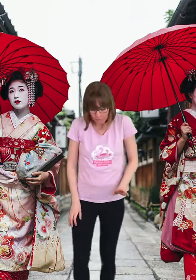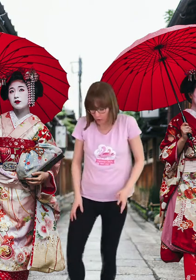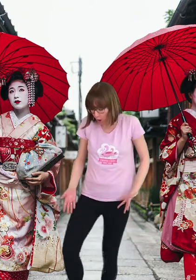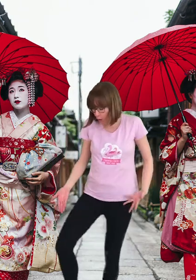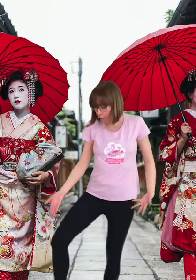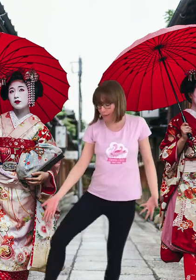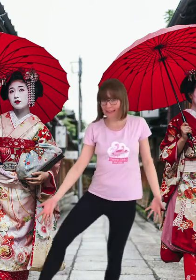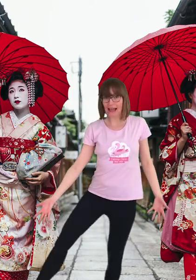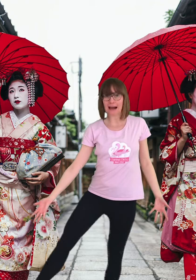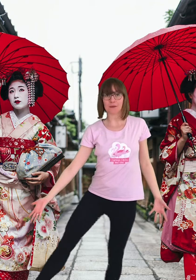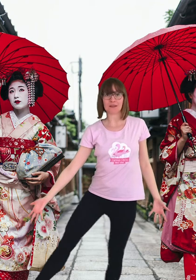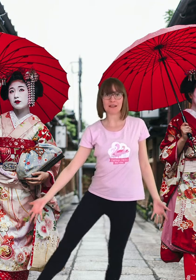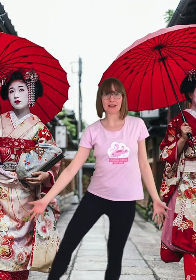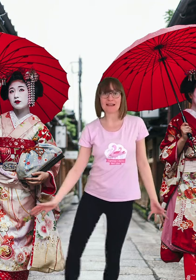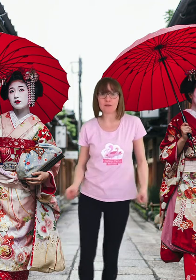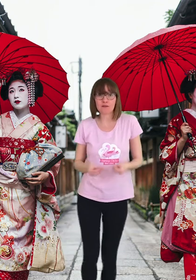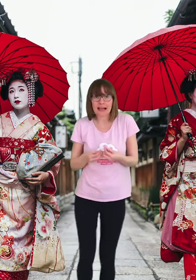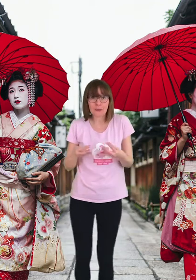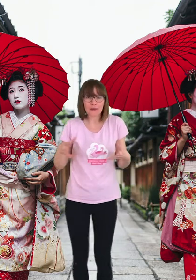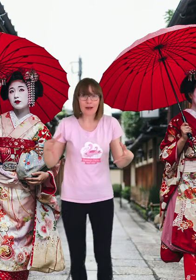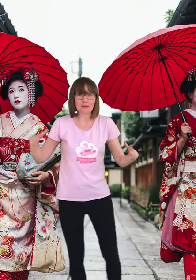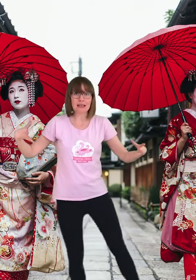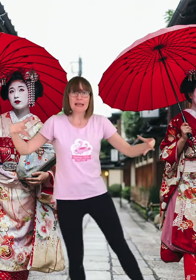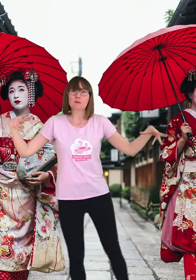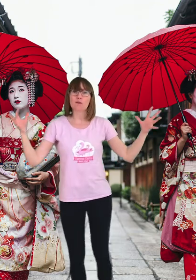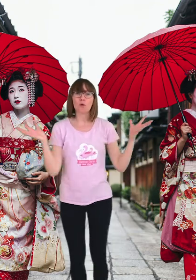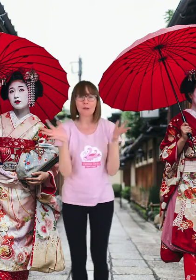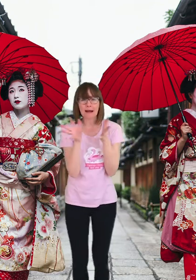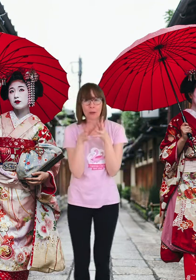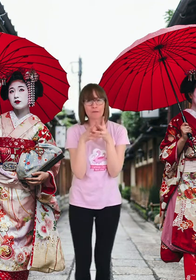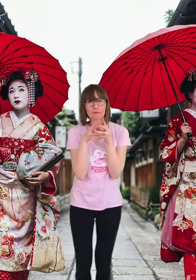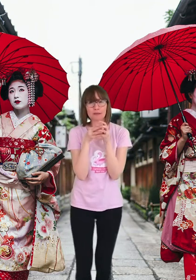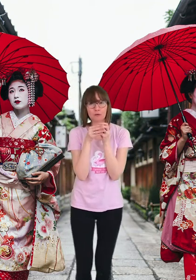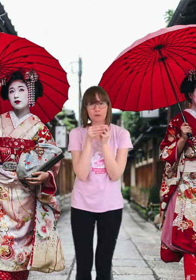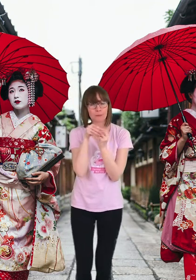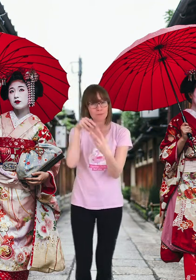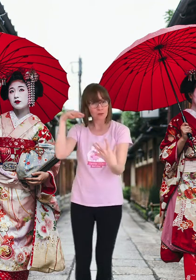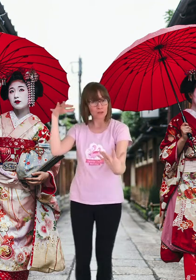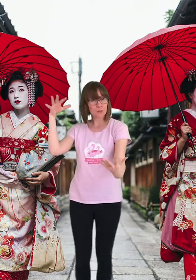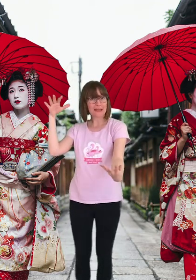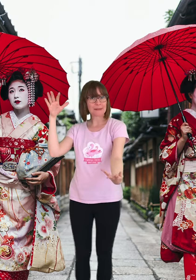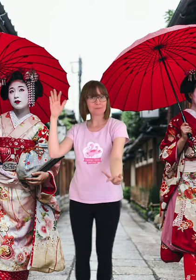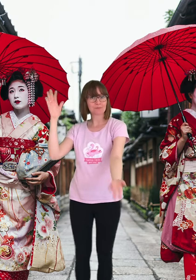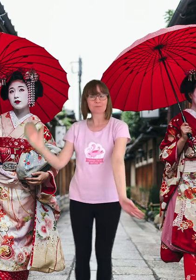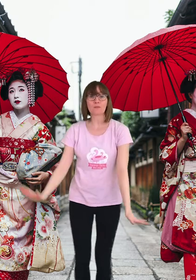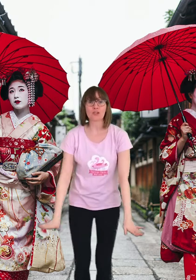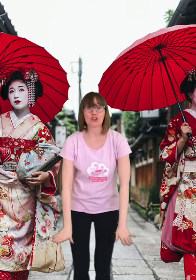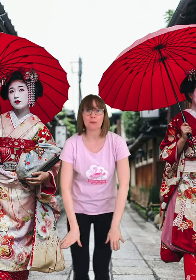toes opening out as your flower grows. So it's all about going from small to